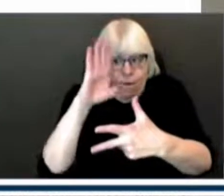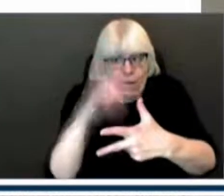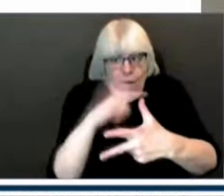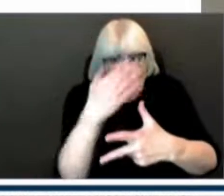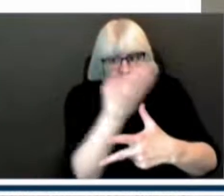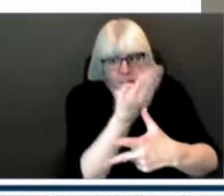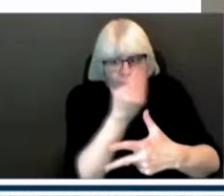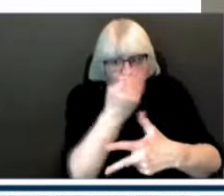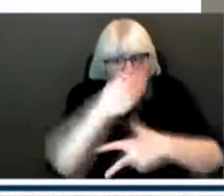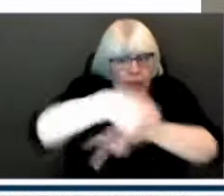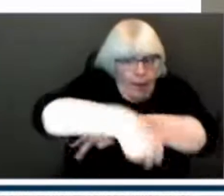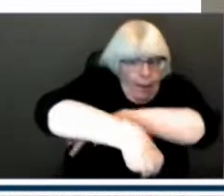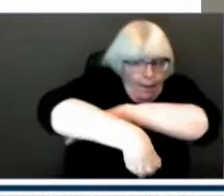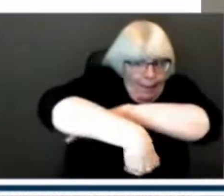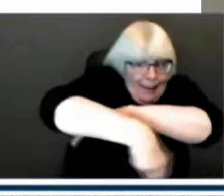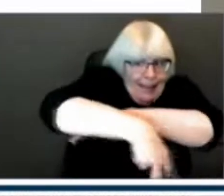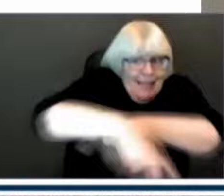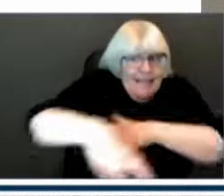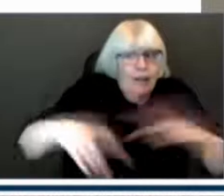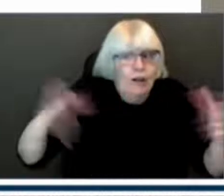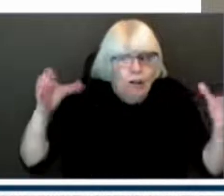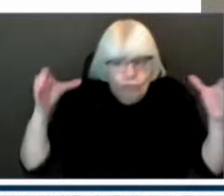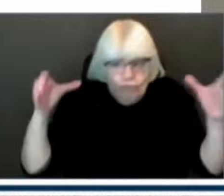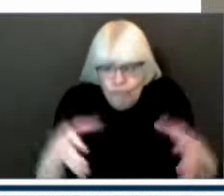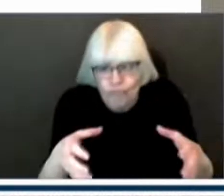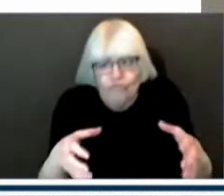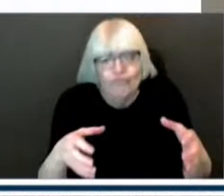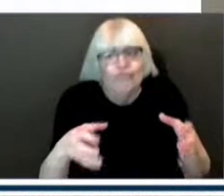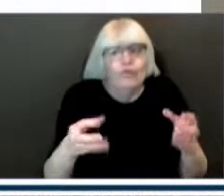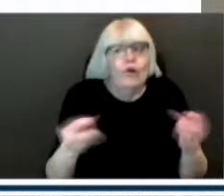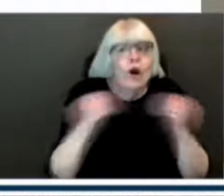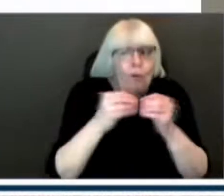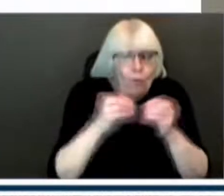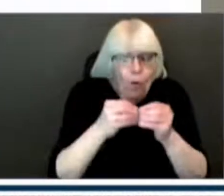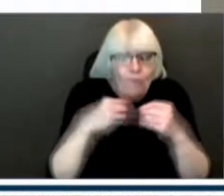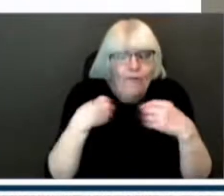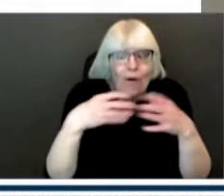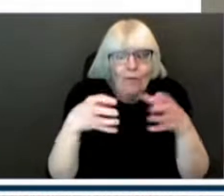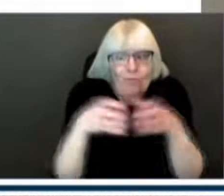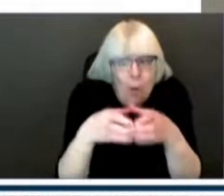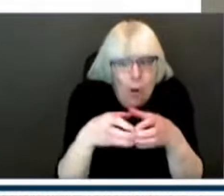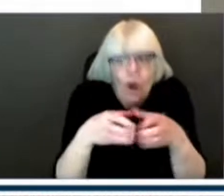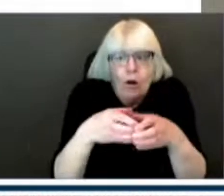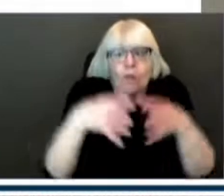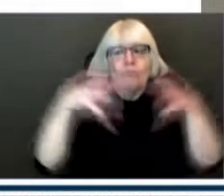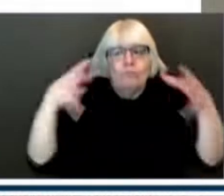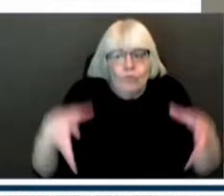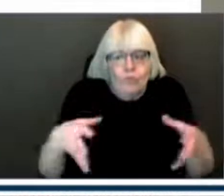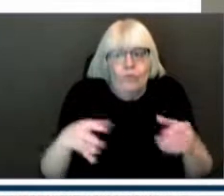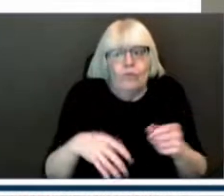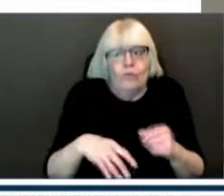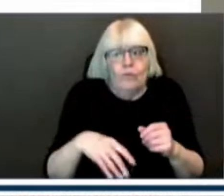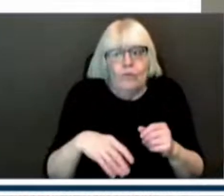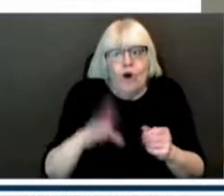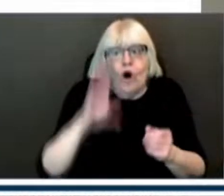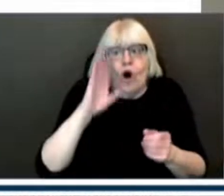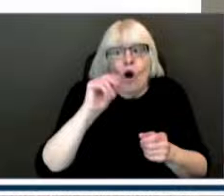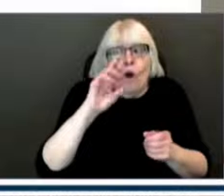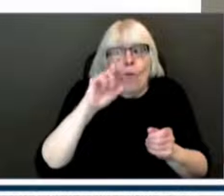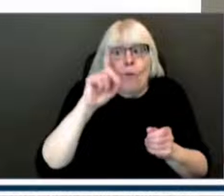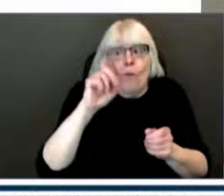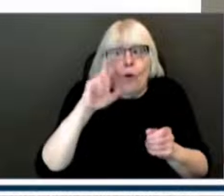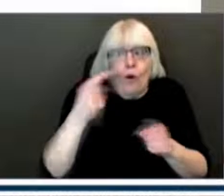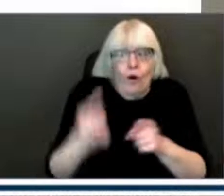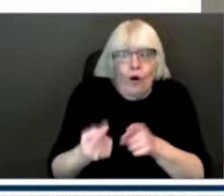gathering limits and business capacity limits, and remove border restrictions. And in phase 2, gathering and capacity limits will